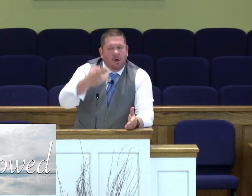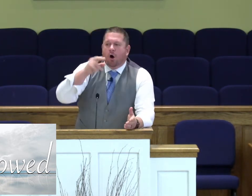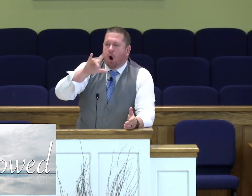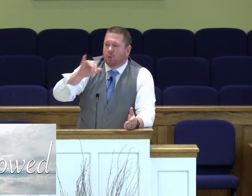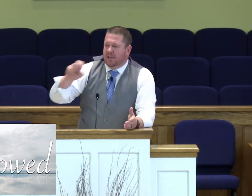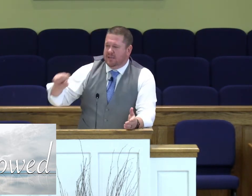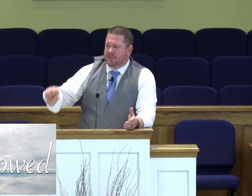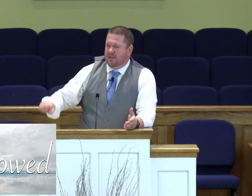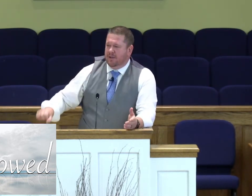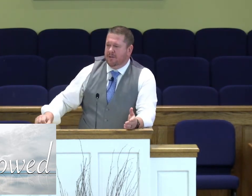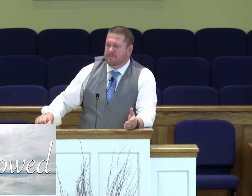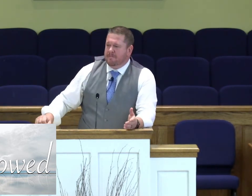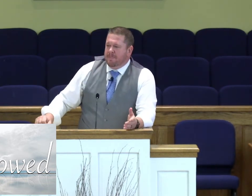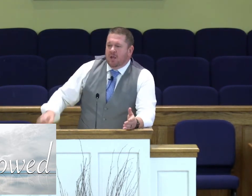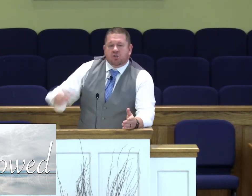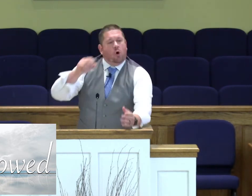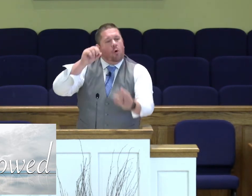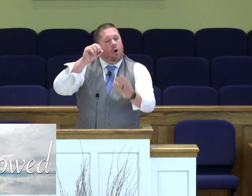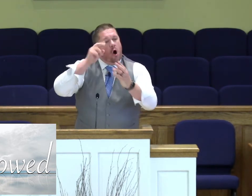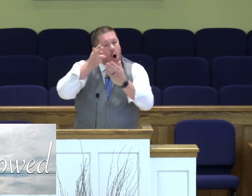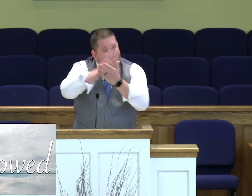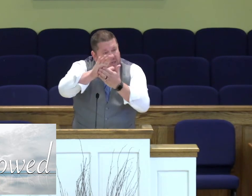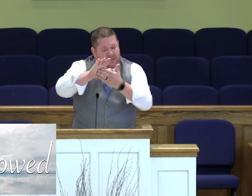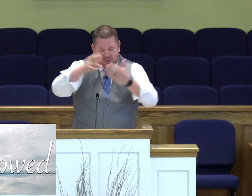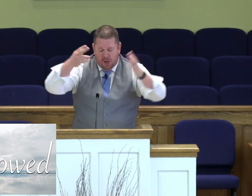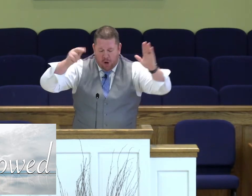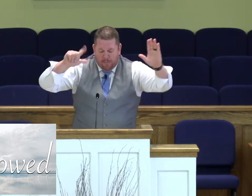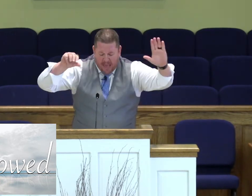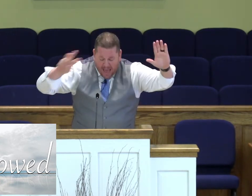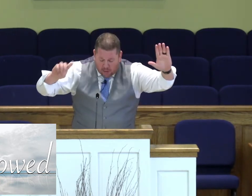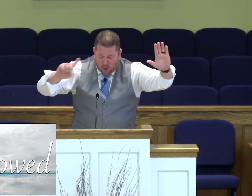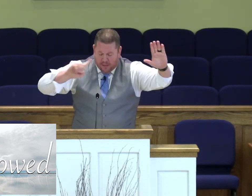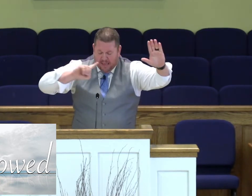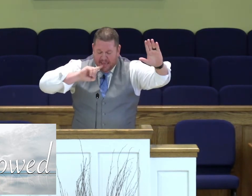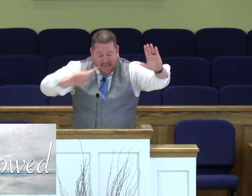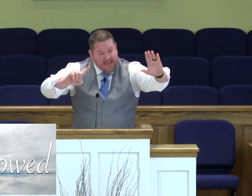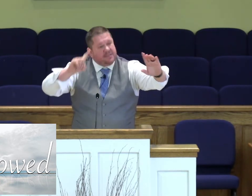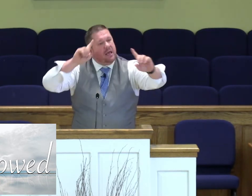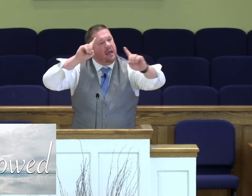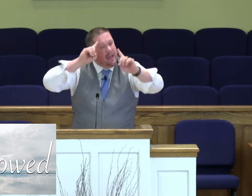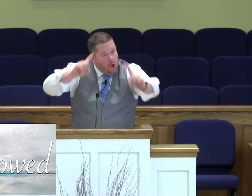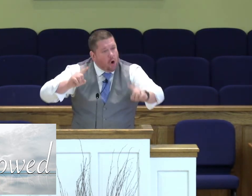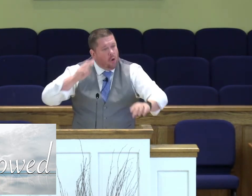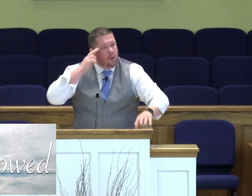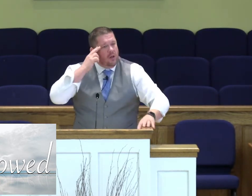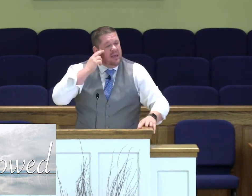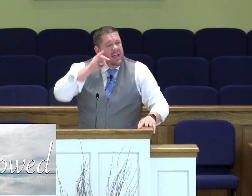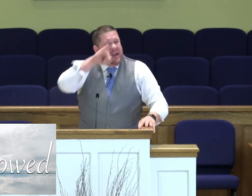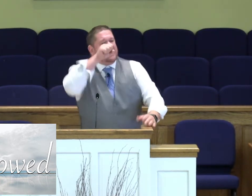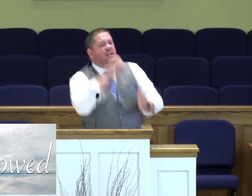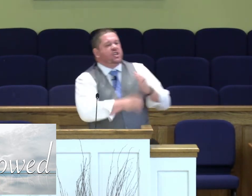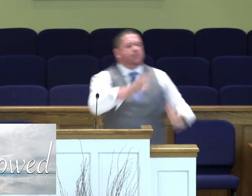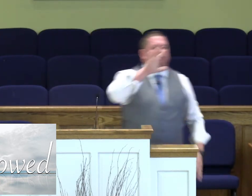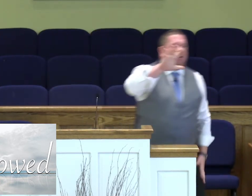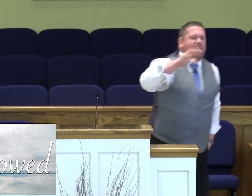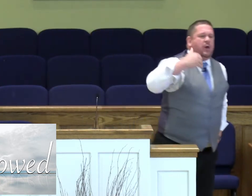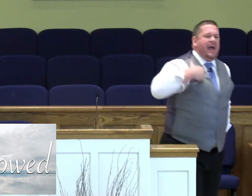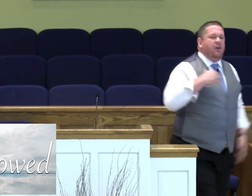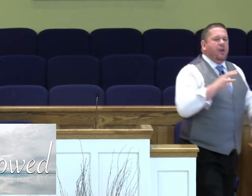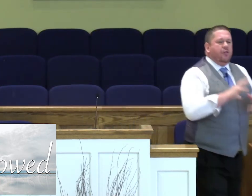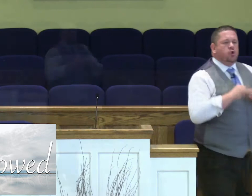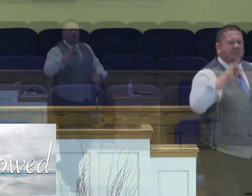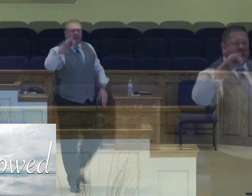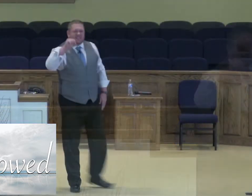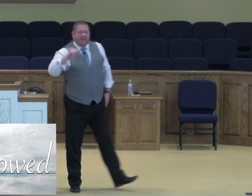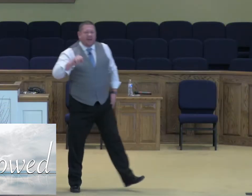it holiness. So holiness, or being hallowed, is a goal. In Isaiah chapter 5, you